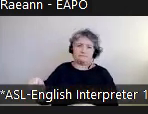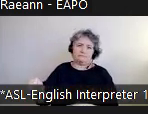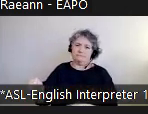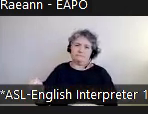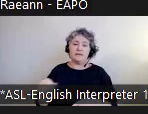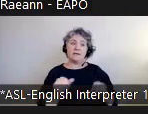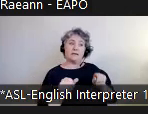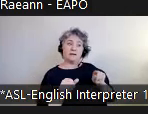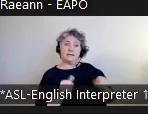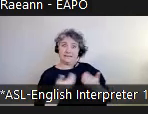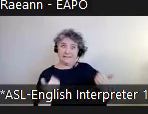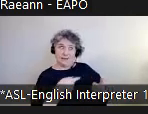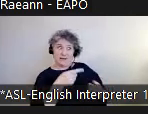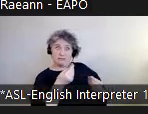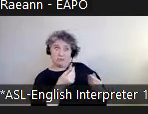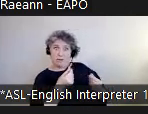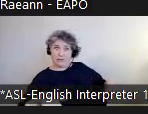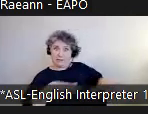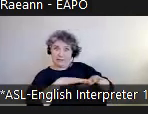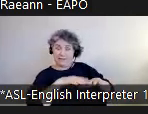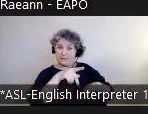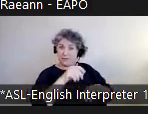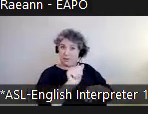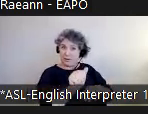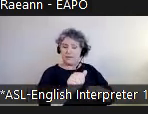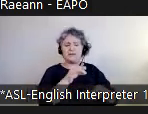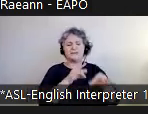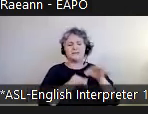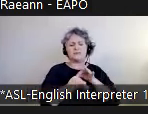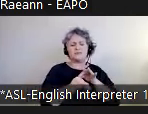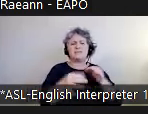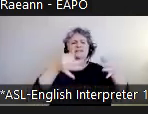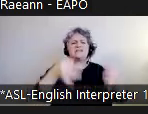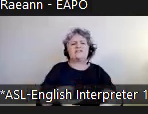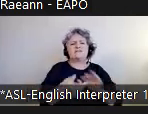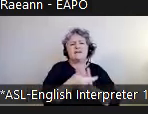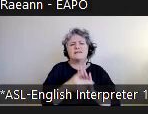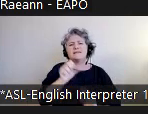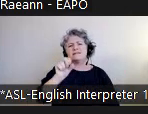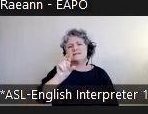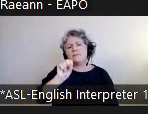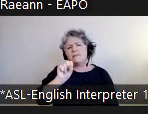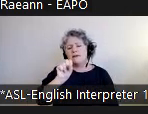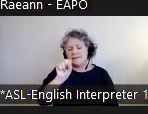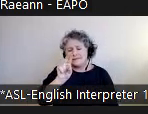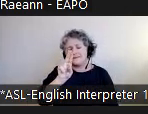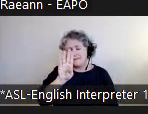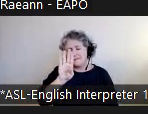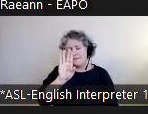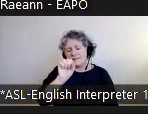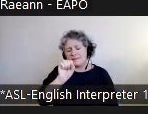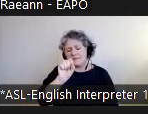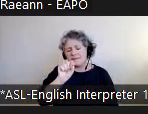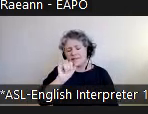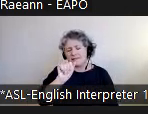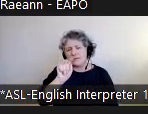property, then under the Substitute Decisions Act, that's the act that governs the creation of these documents, then your